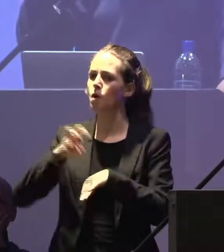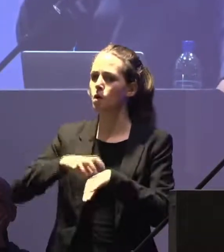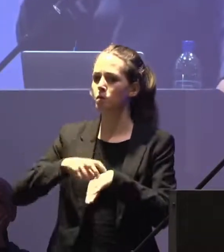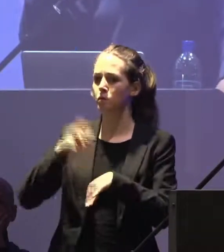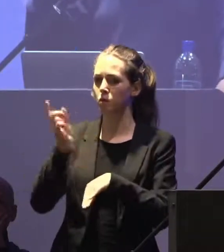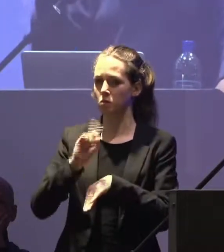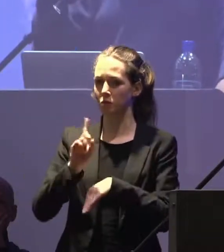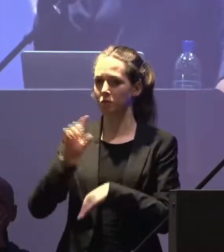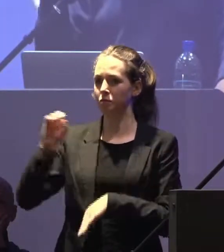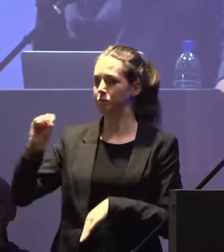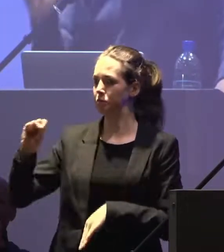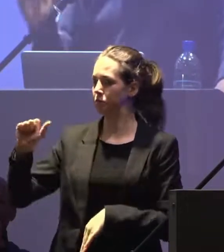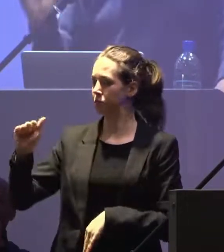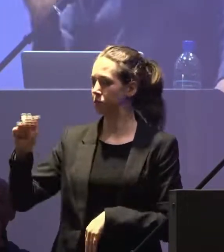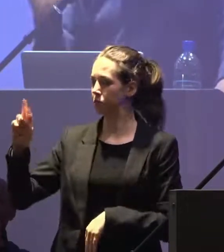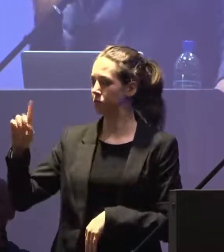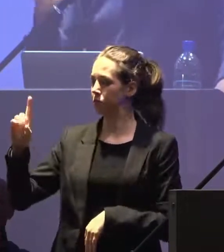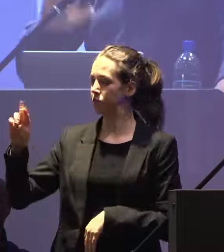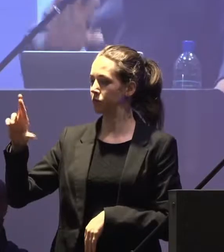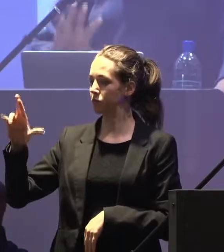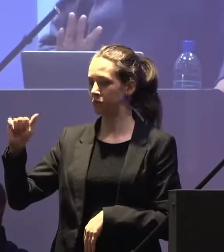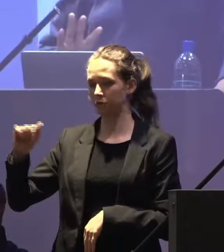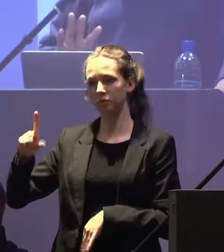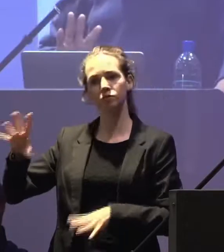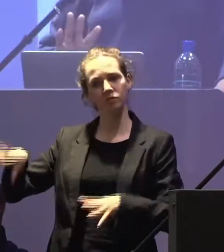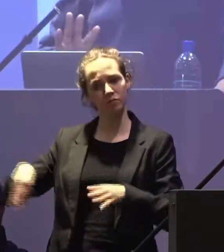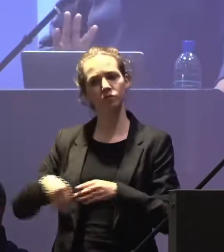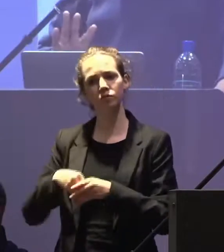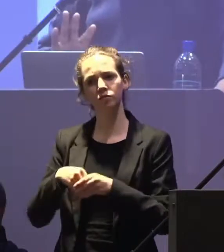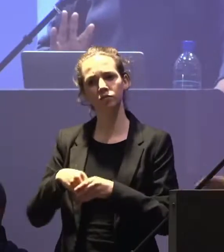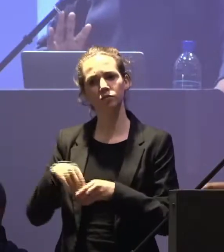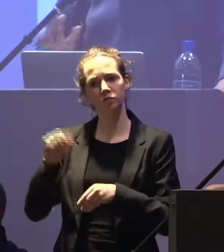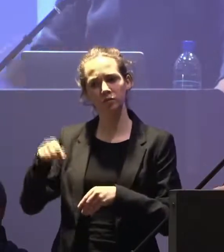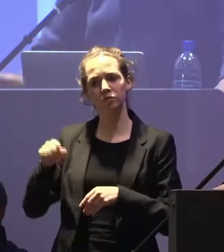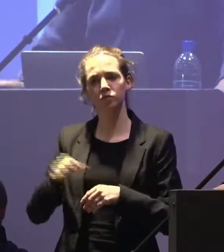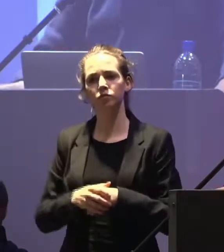SANRAL comes on board.